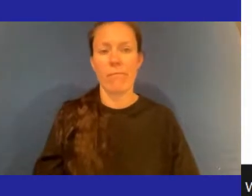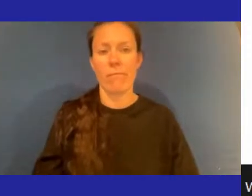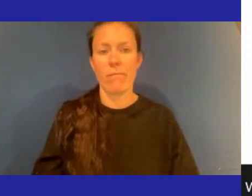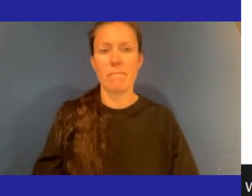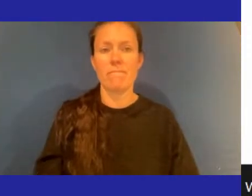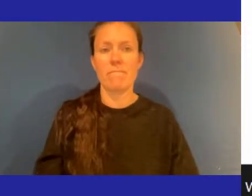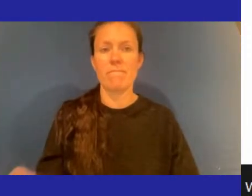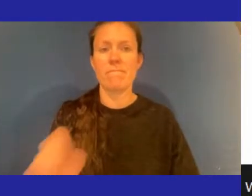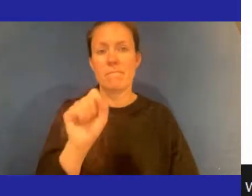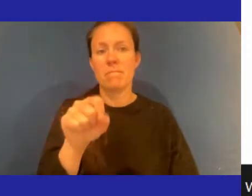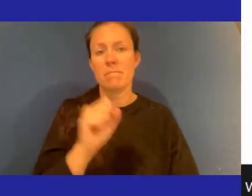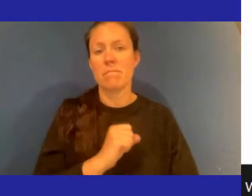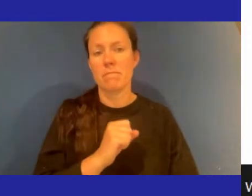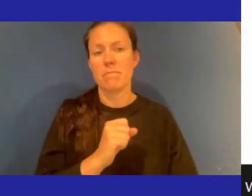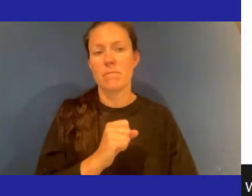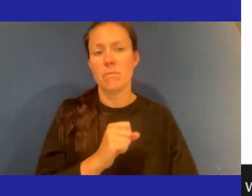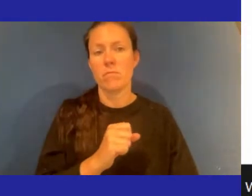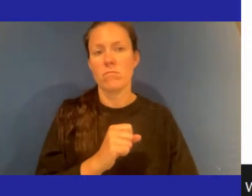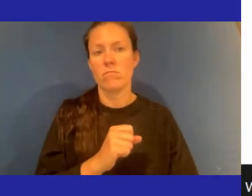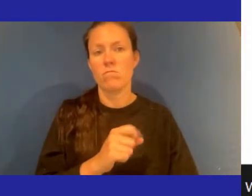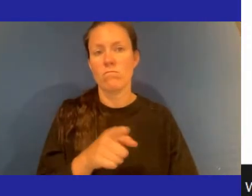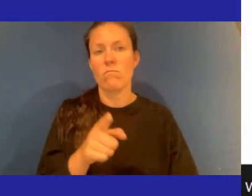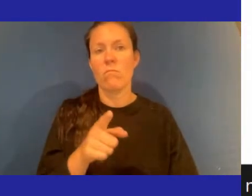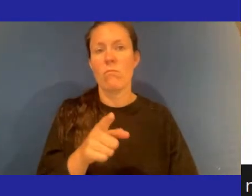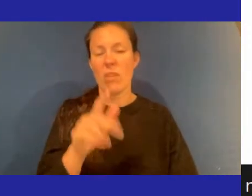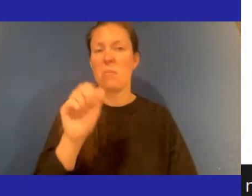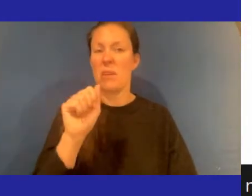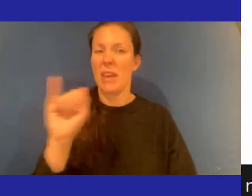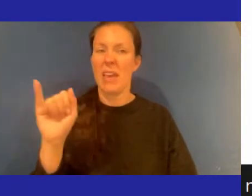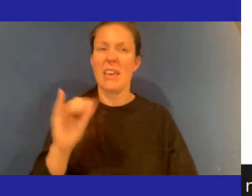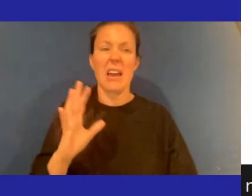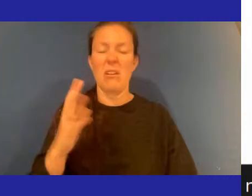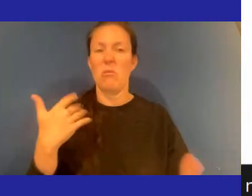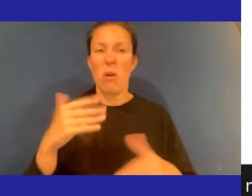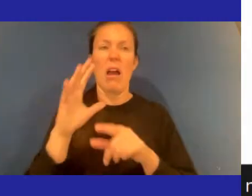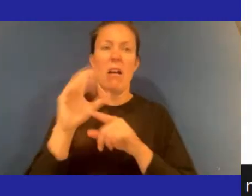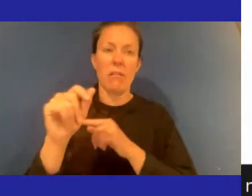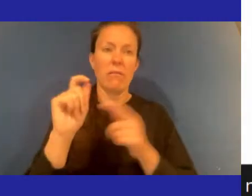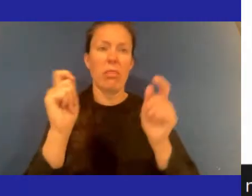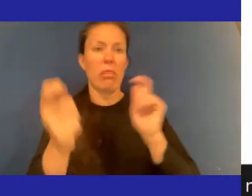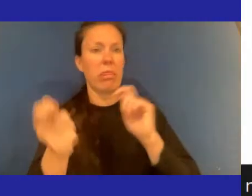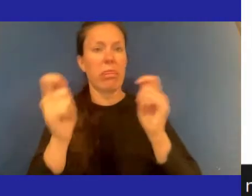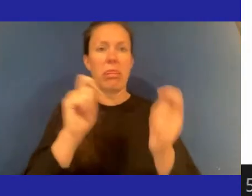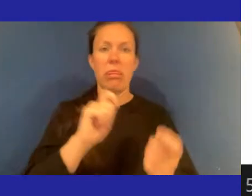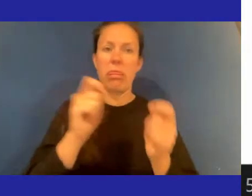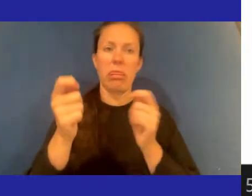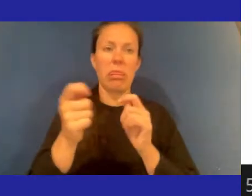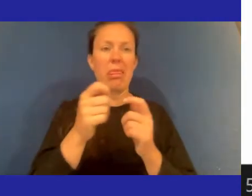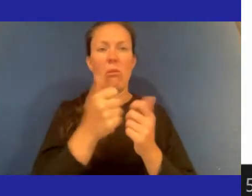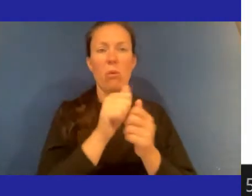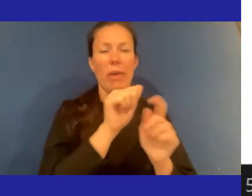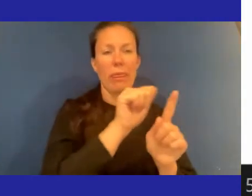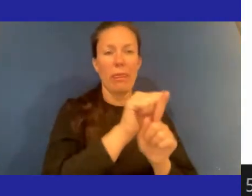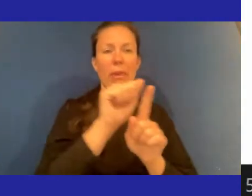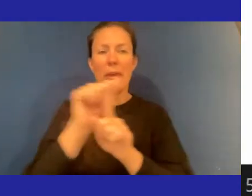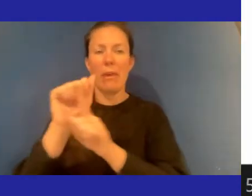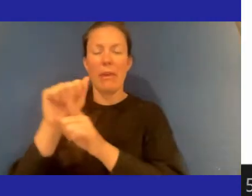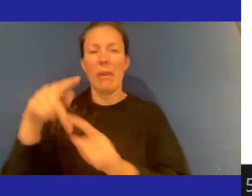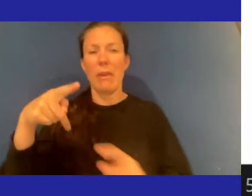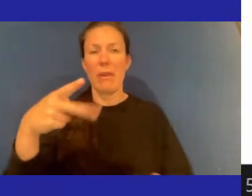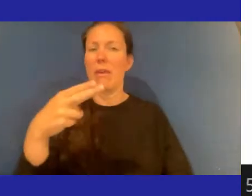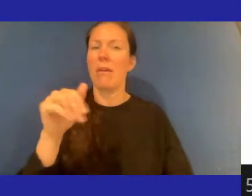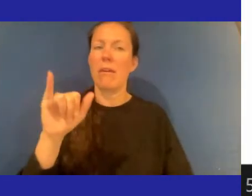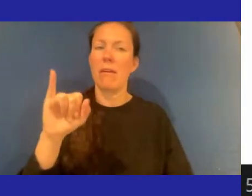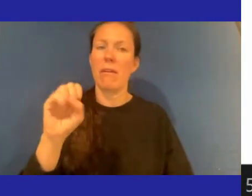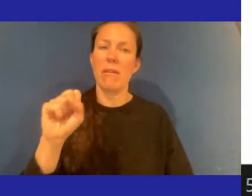mean, sophistication now that's changing with phishing and so on. I'm just wondering, are we seeing much more? Because it was